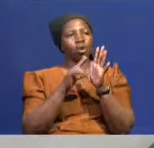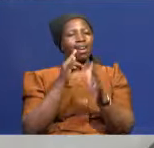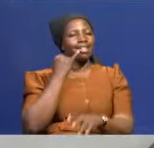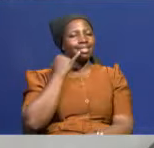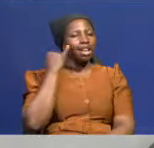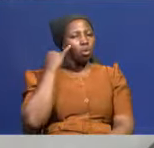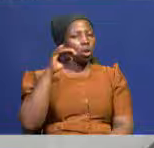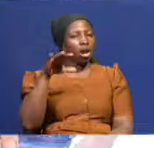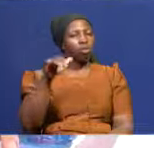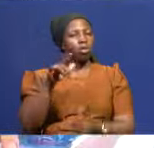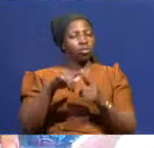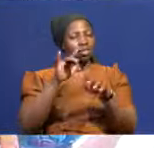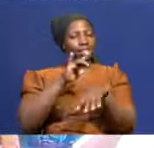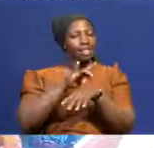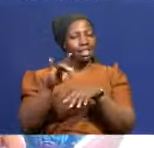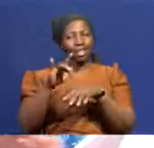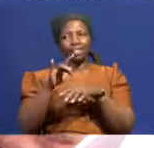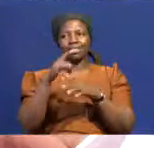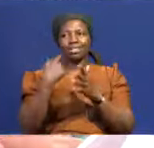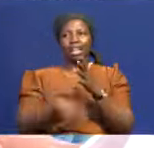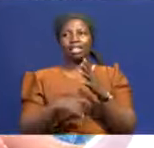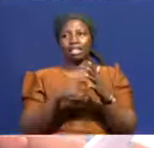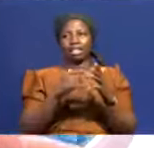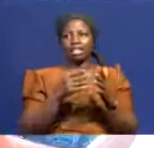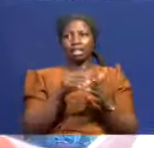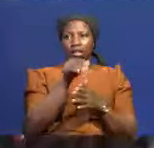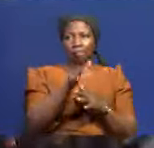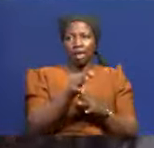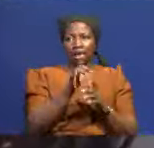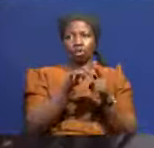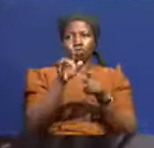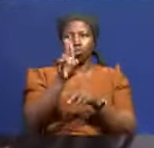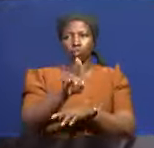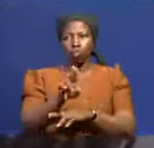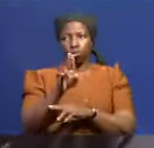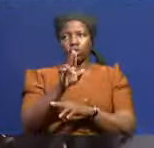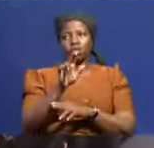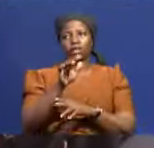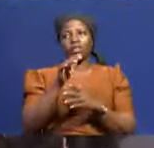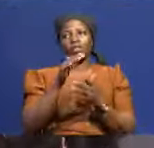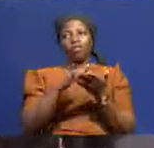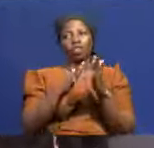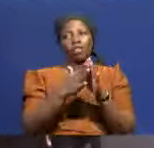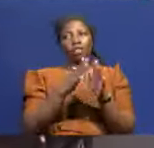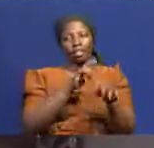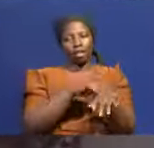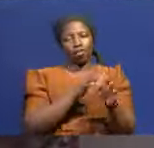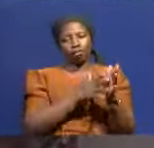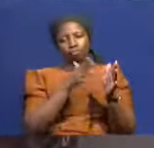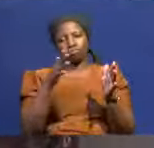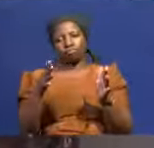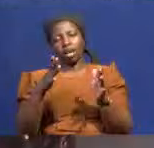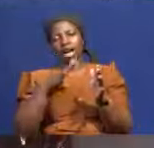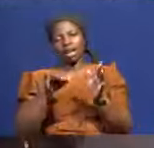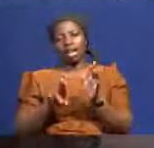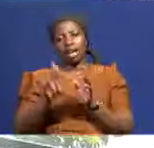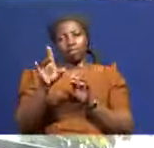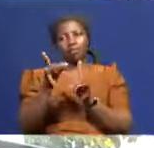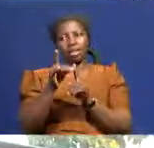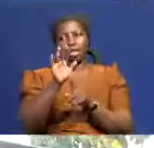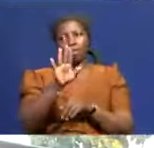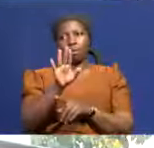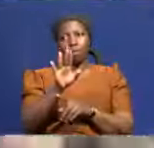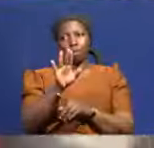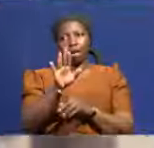to sensitize taxpayers in the country to take advantage of the amnesty period and update their records.